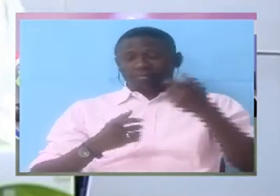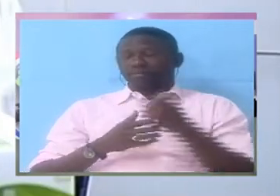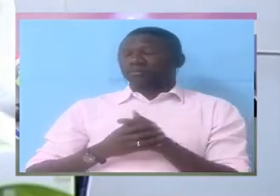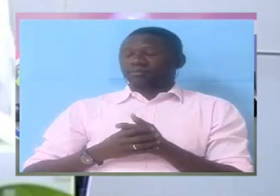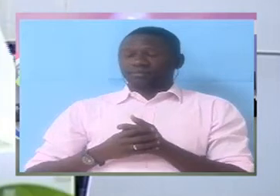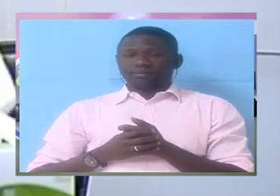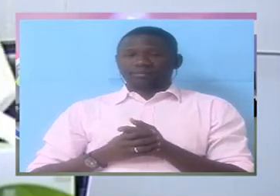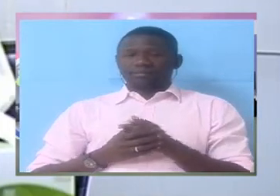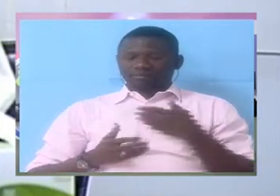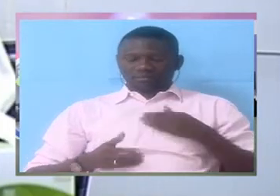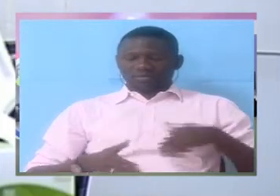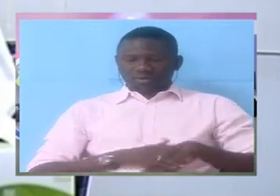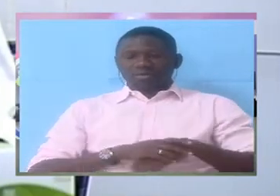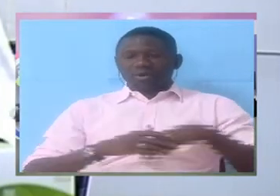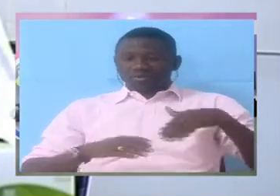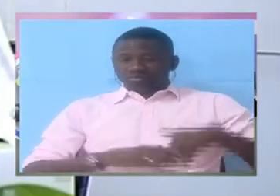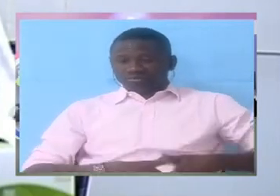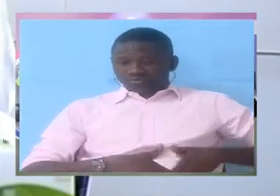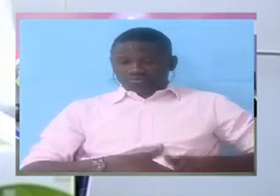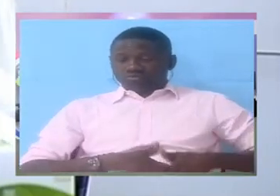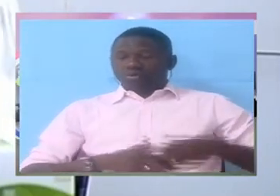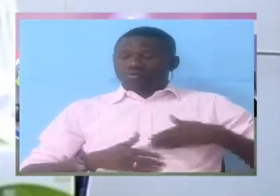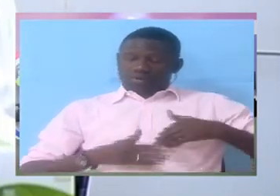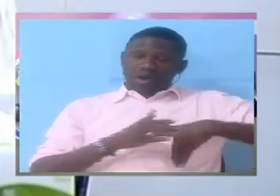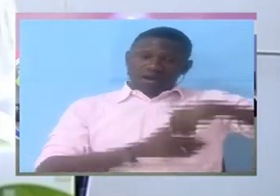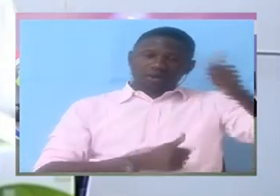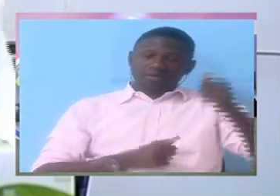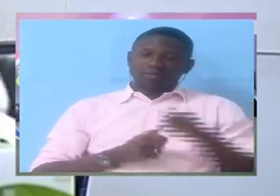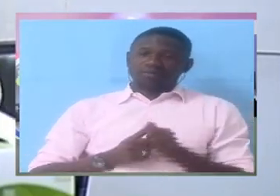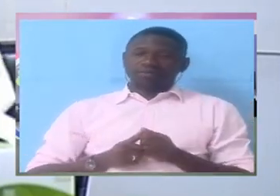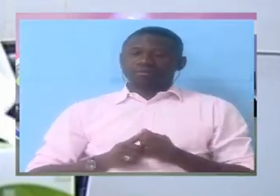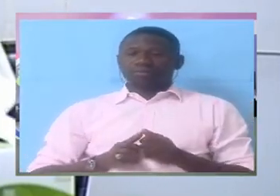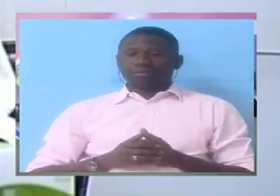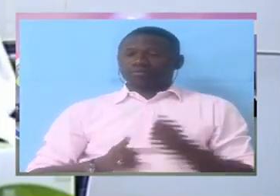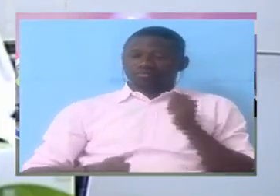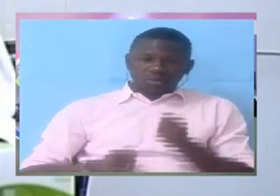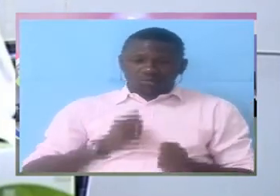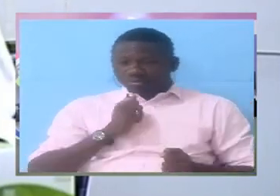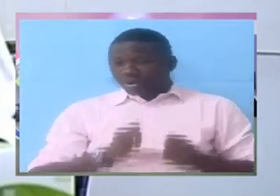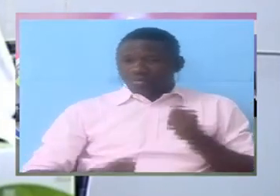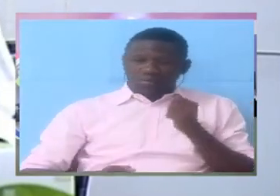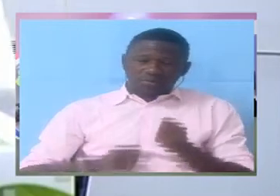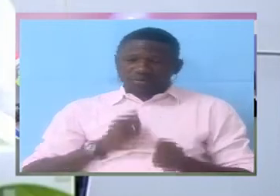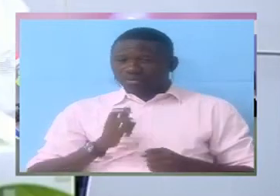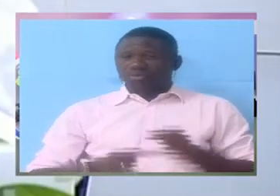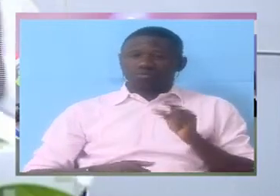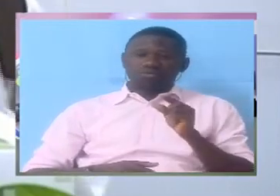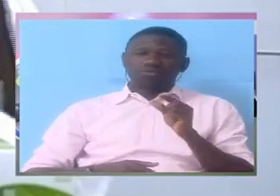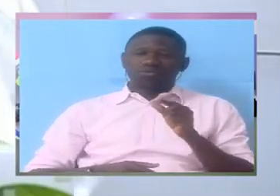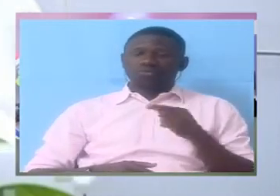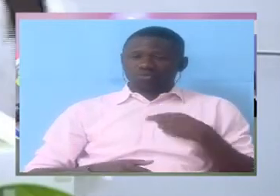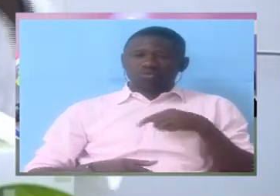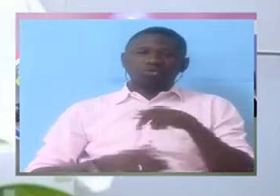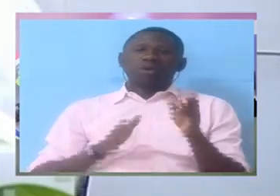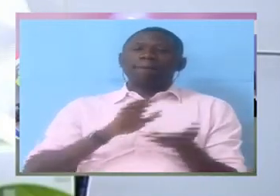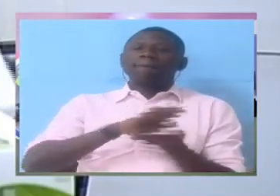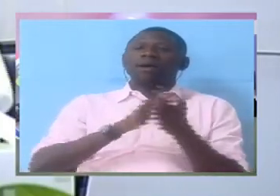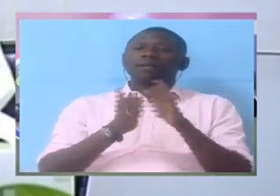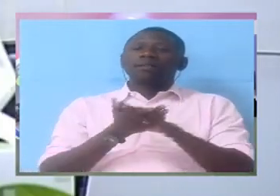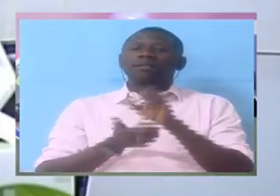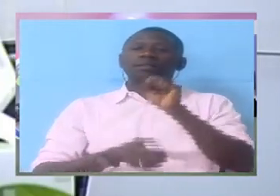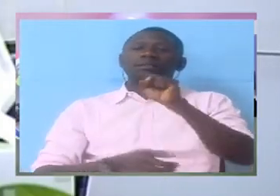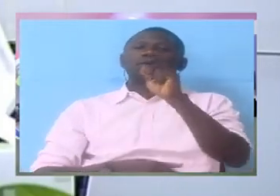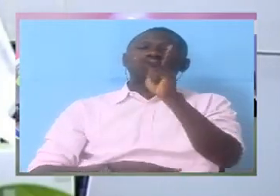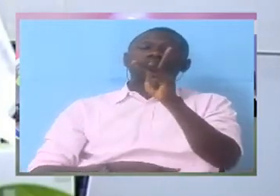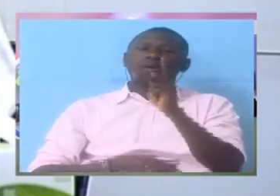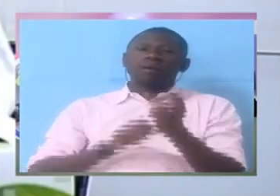just went out. Tumo le mfintita. I was jogging. Mbe Boris Sumaya Ringola to the market, Serekunda market.